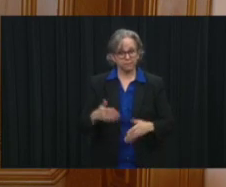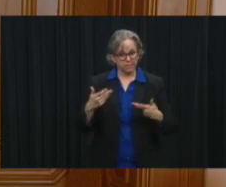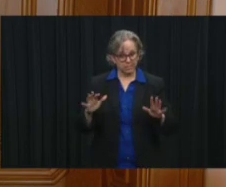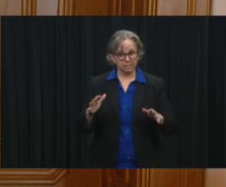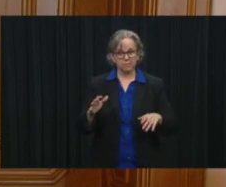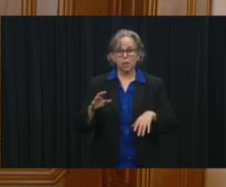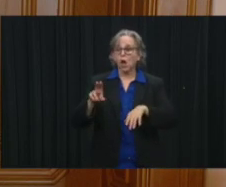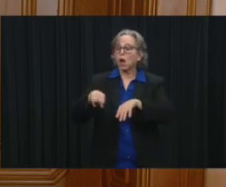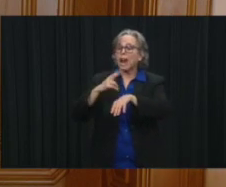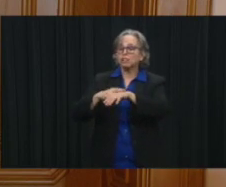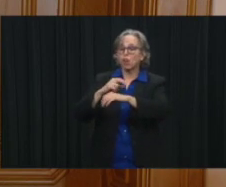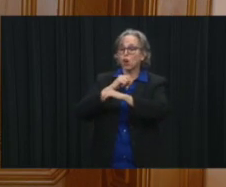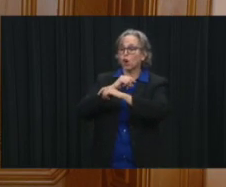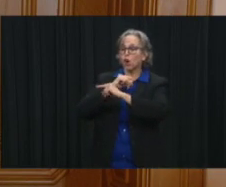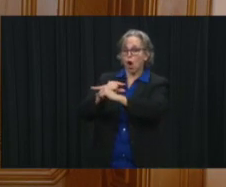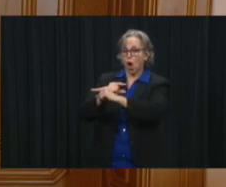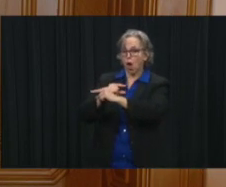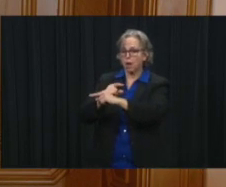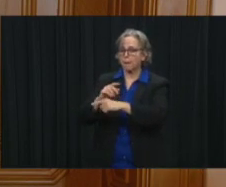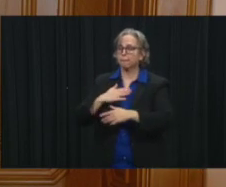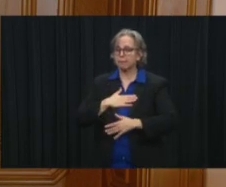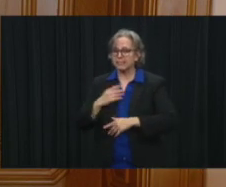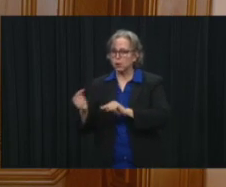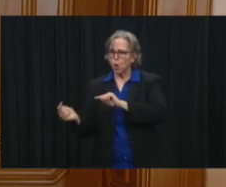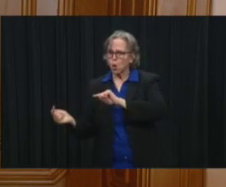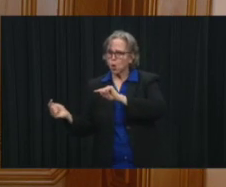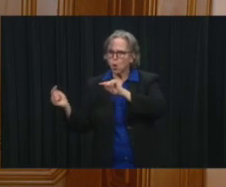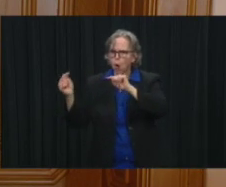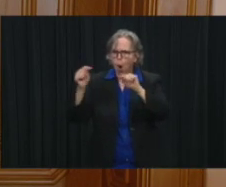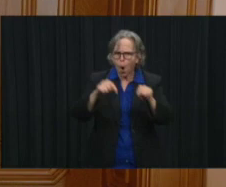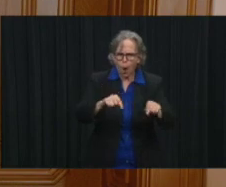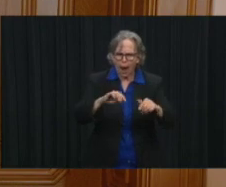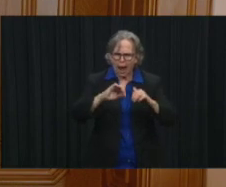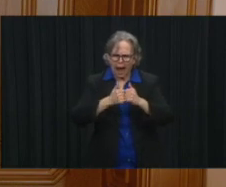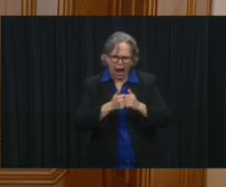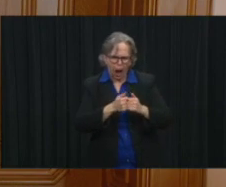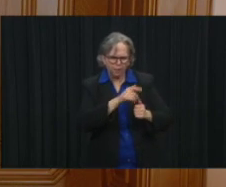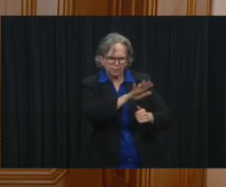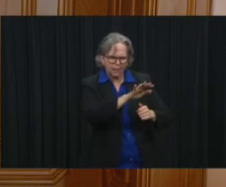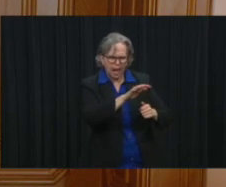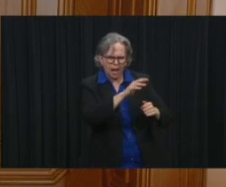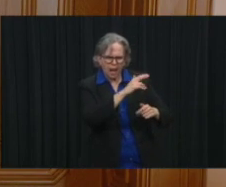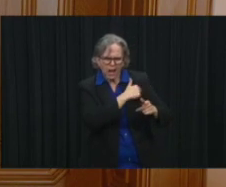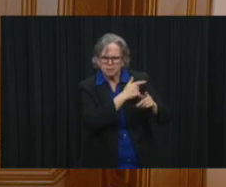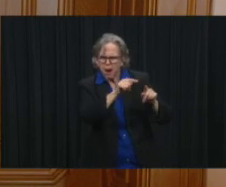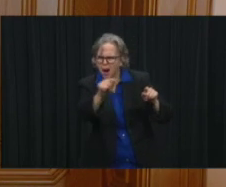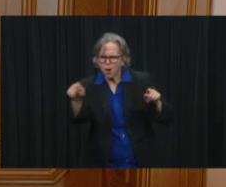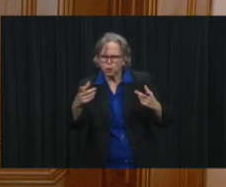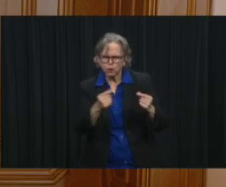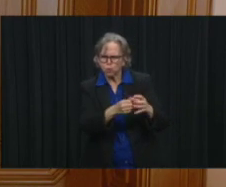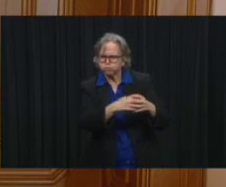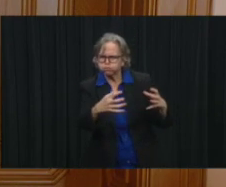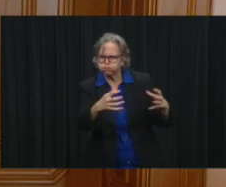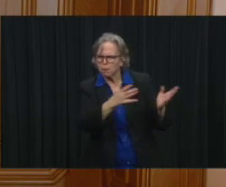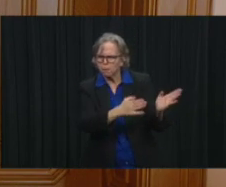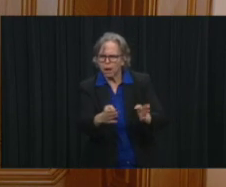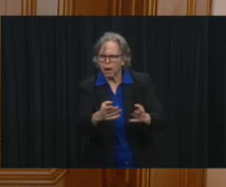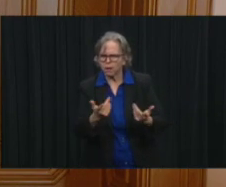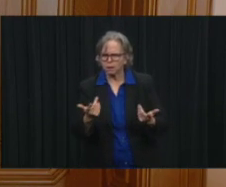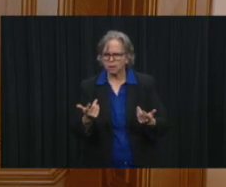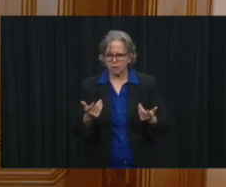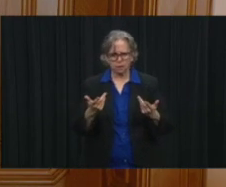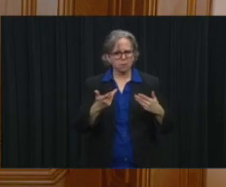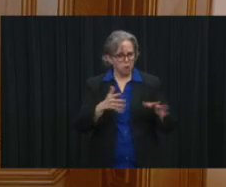again, many of the hospitals have plans. They're down the pathway in regard to the implementation of